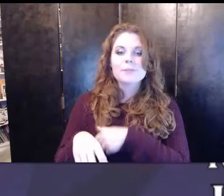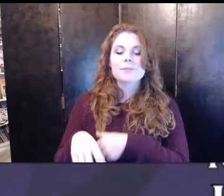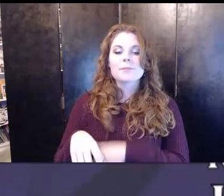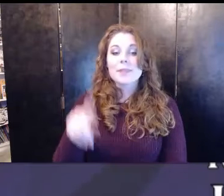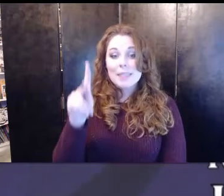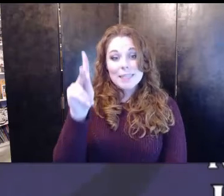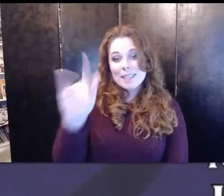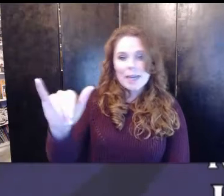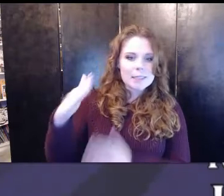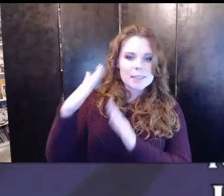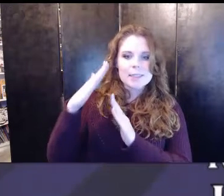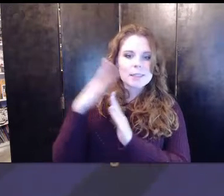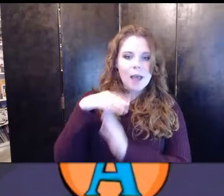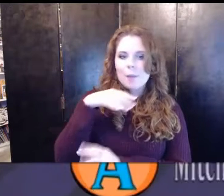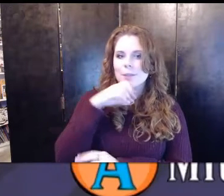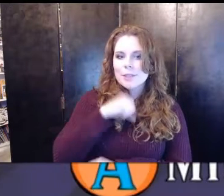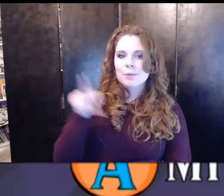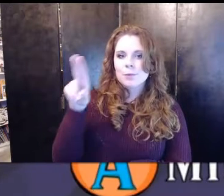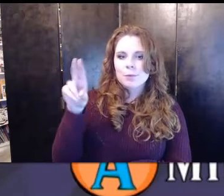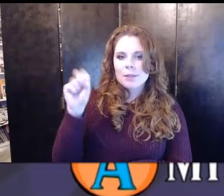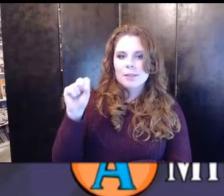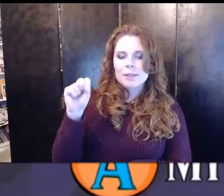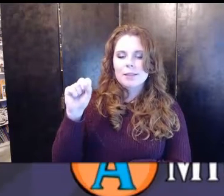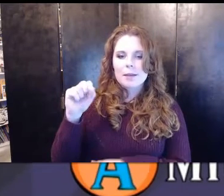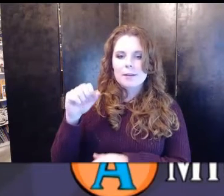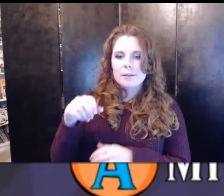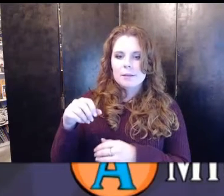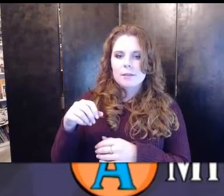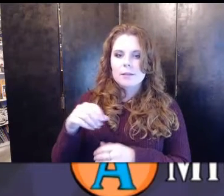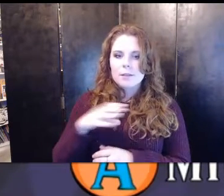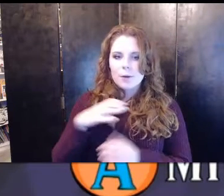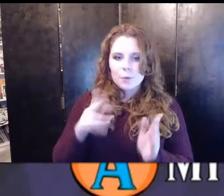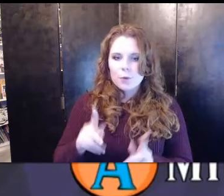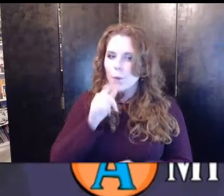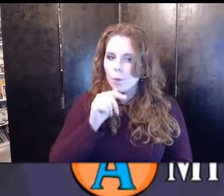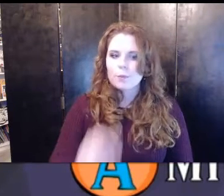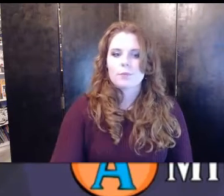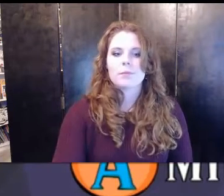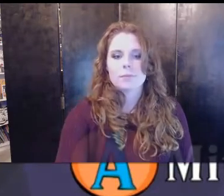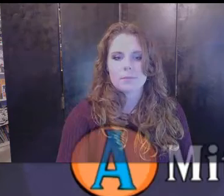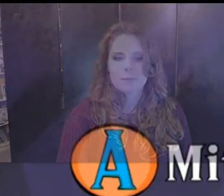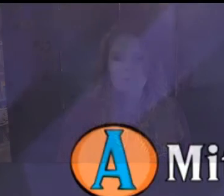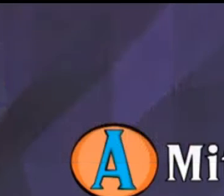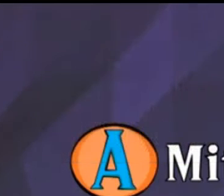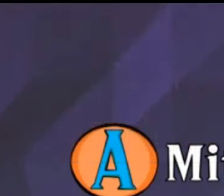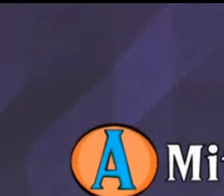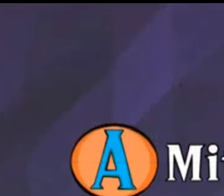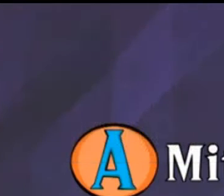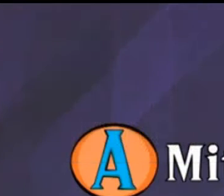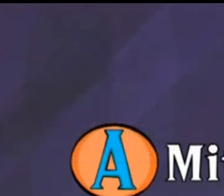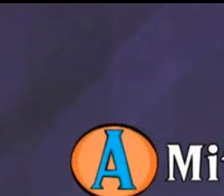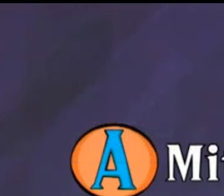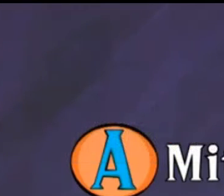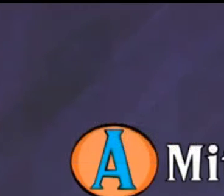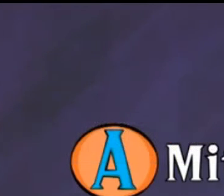U.S. Senator is A. Mitch McConnell, B. Amy McGrath, or